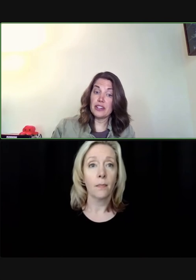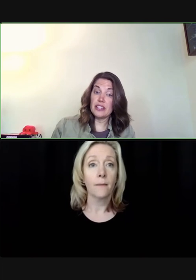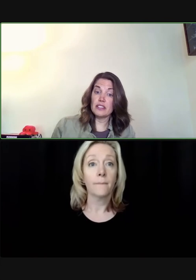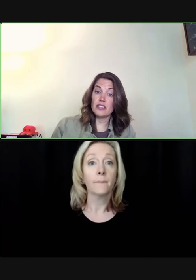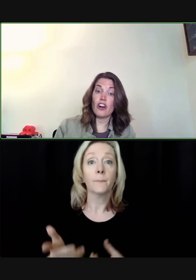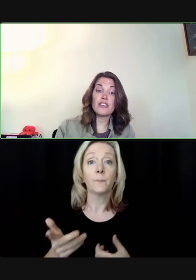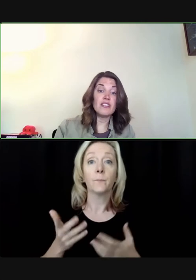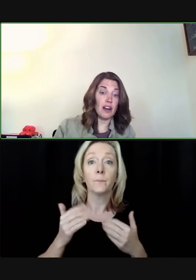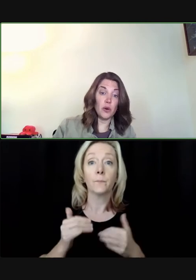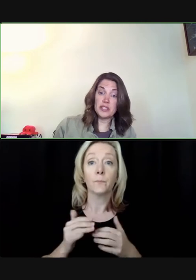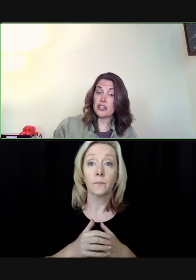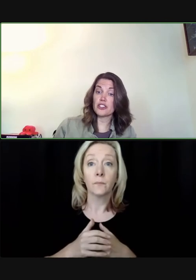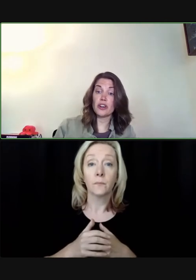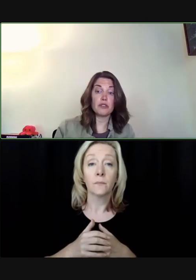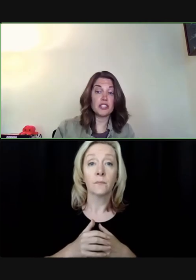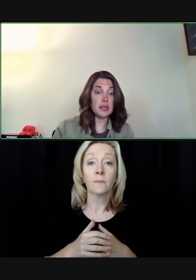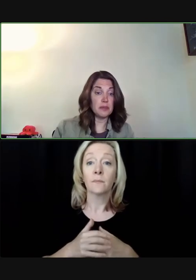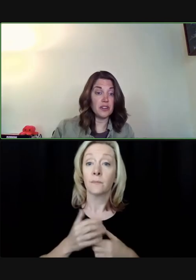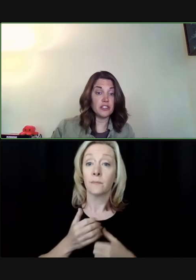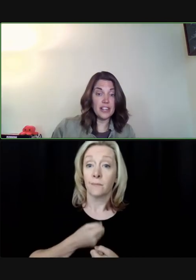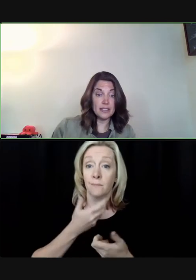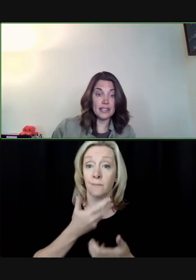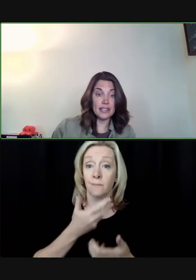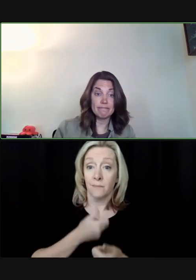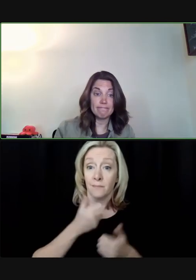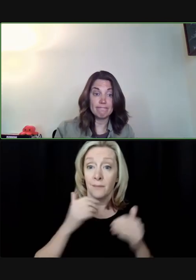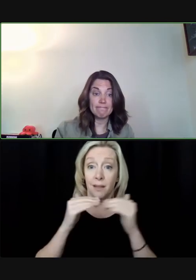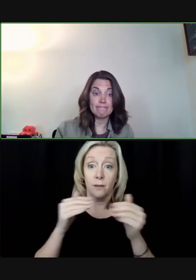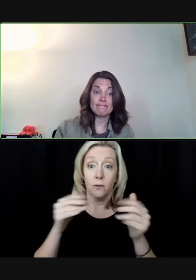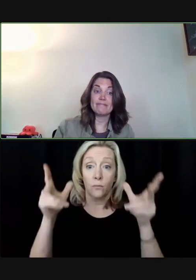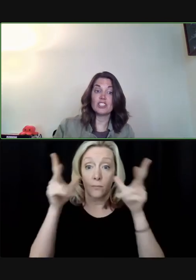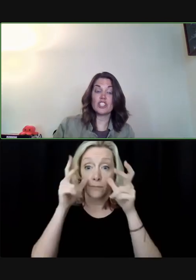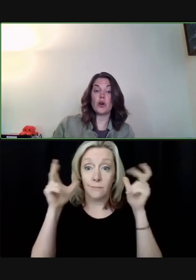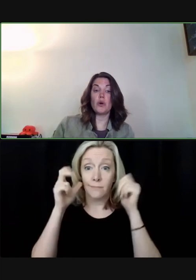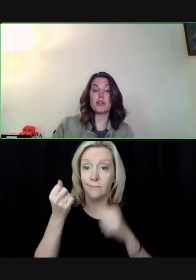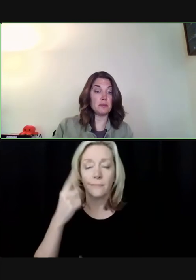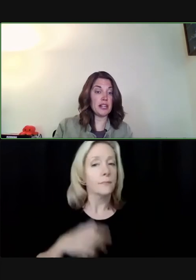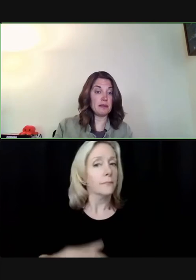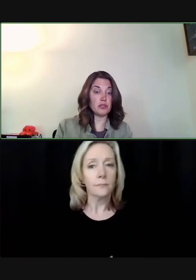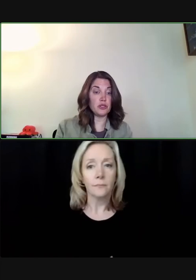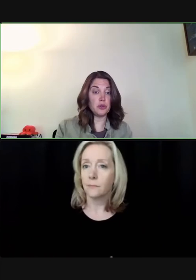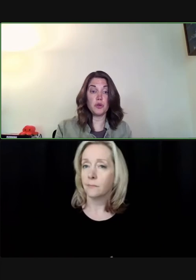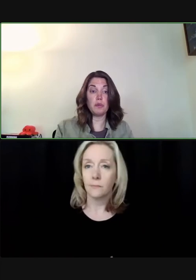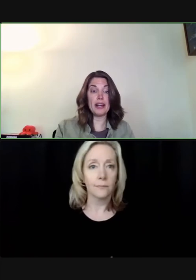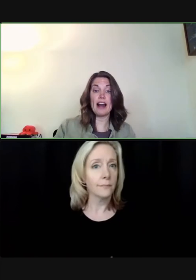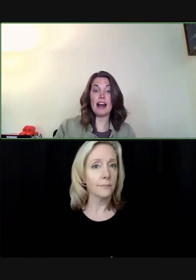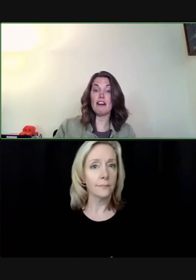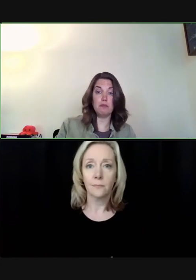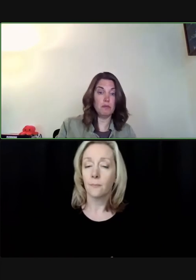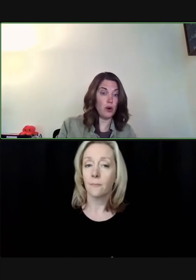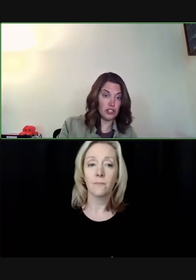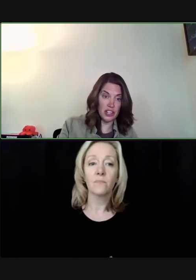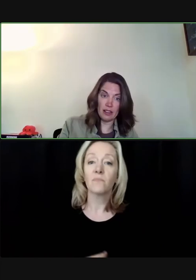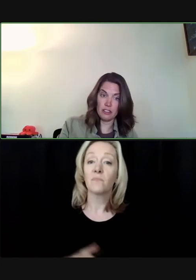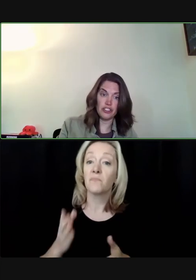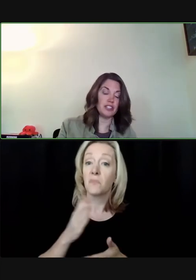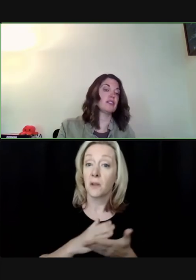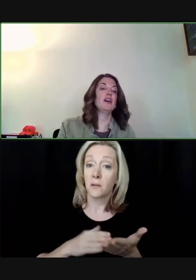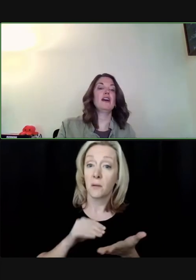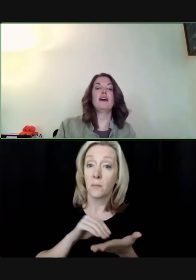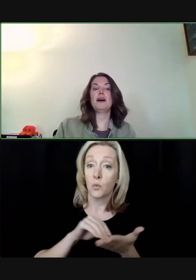Expressive capabilities are not always a measure of receptive understanding. So sometimes our students who might have